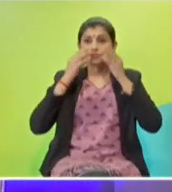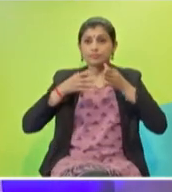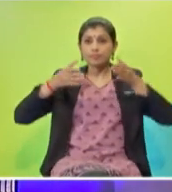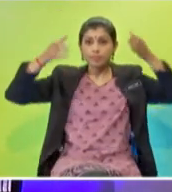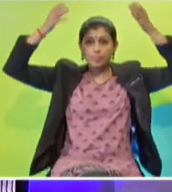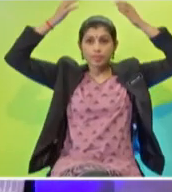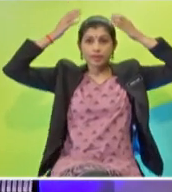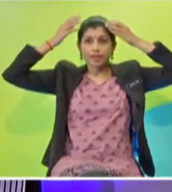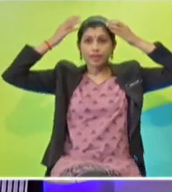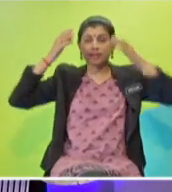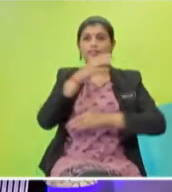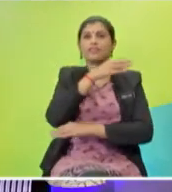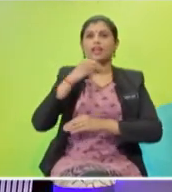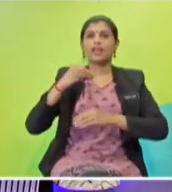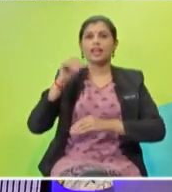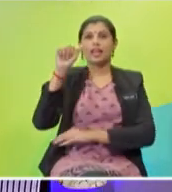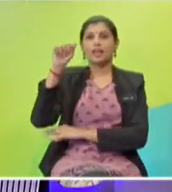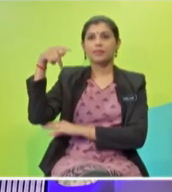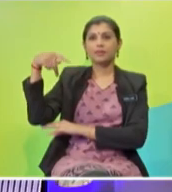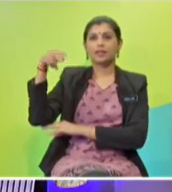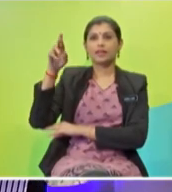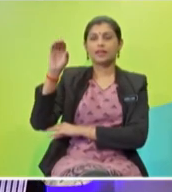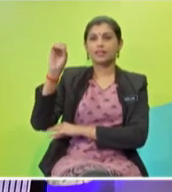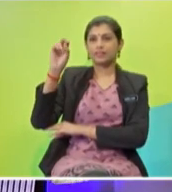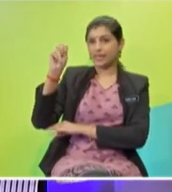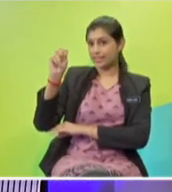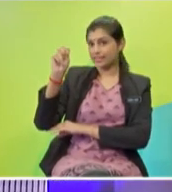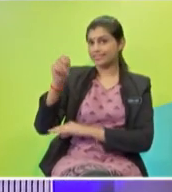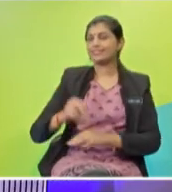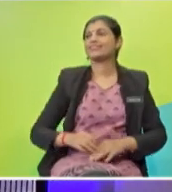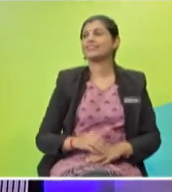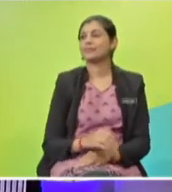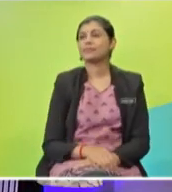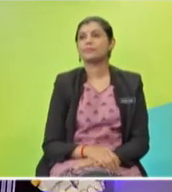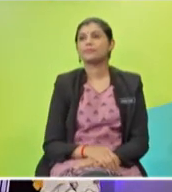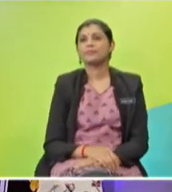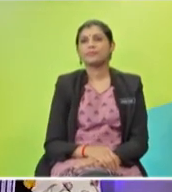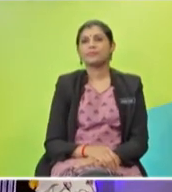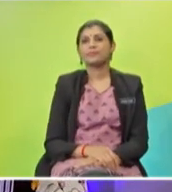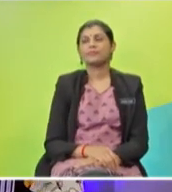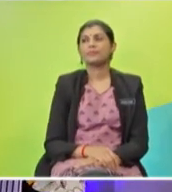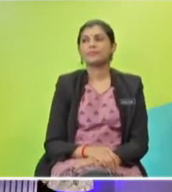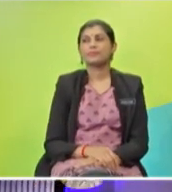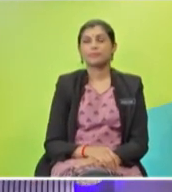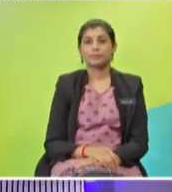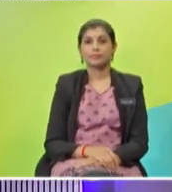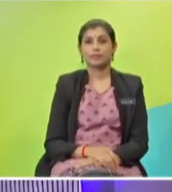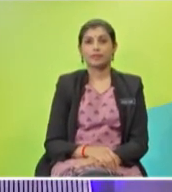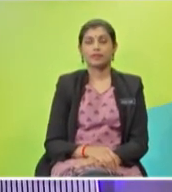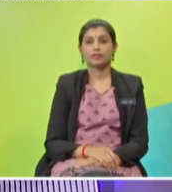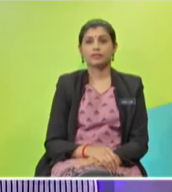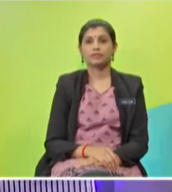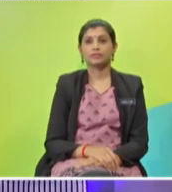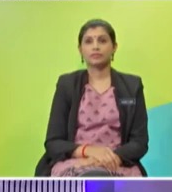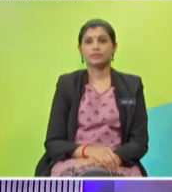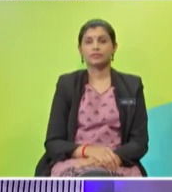apron. Okay, now, shall we look at the learning objective and standard? Sure, teacher. Okay, for the learning standards, today we